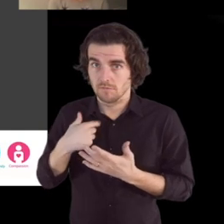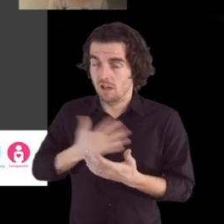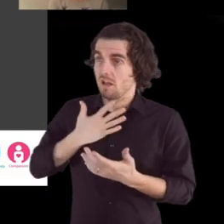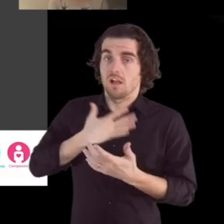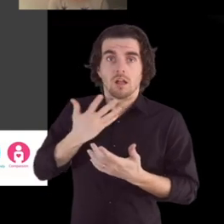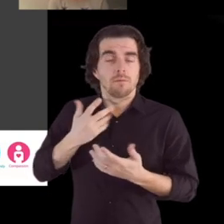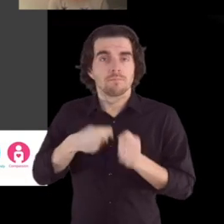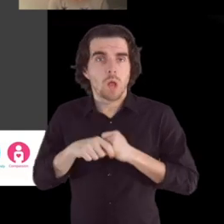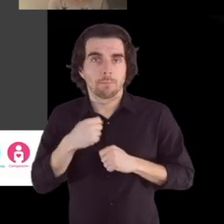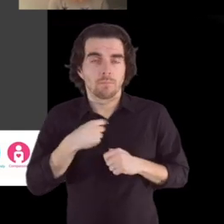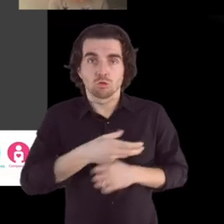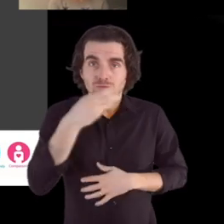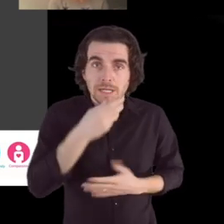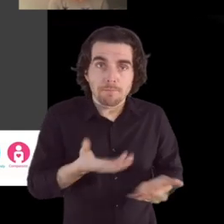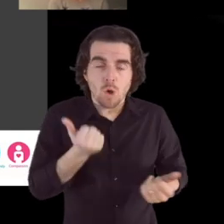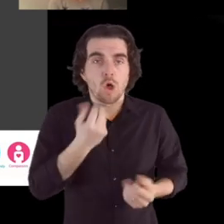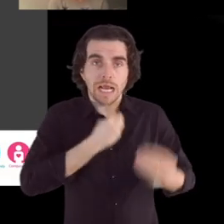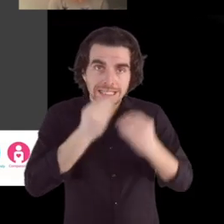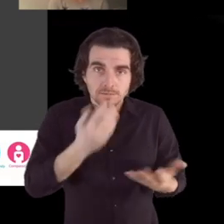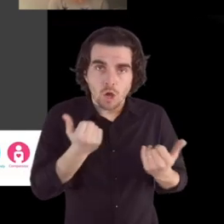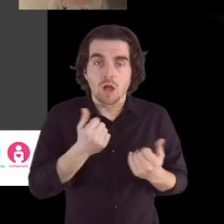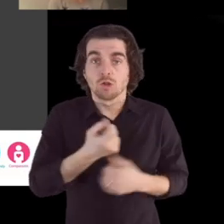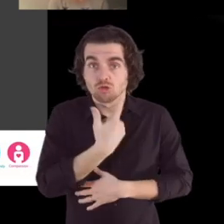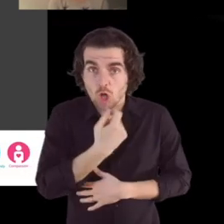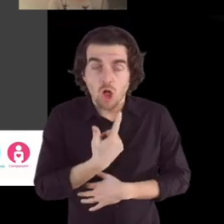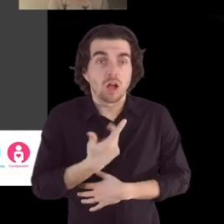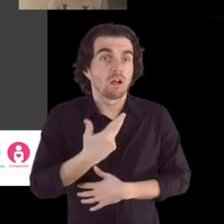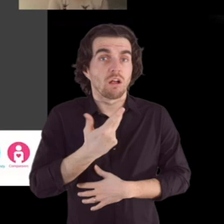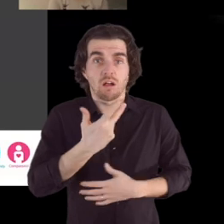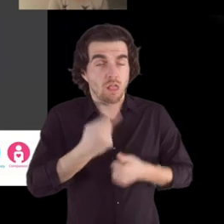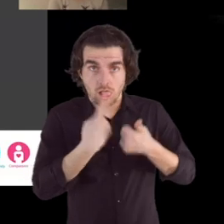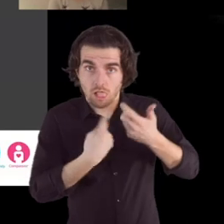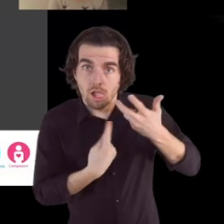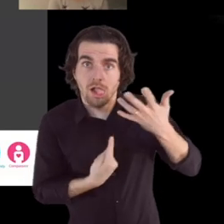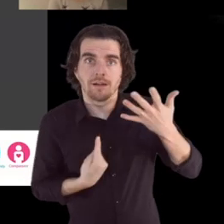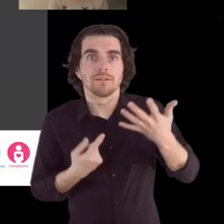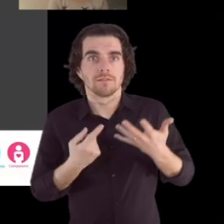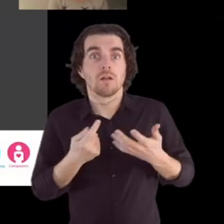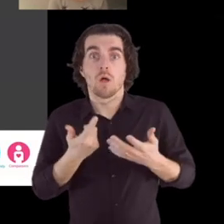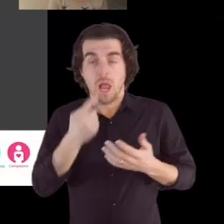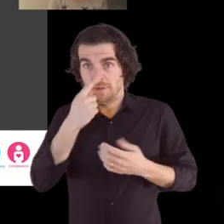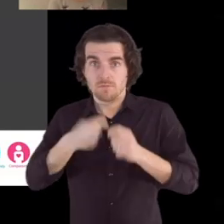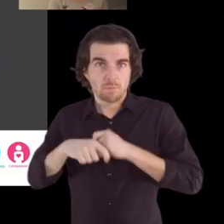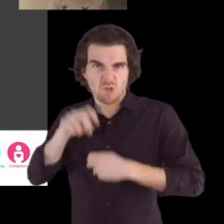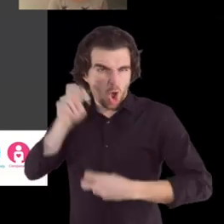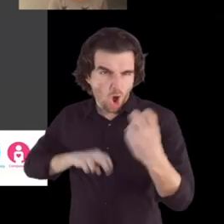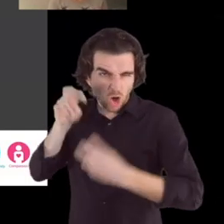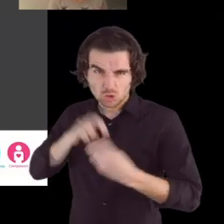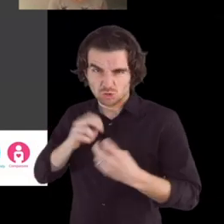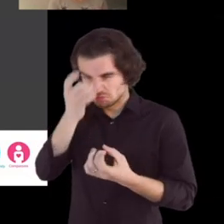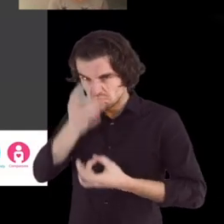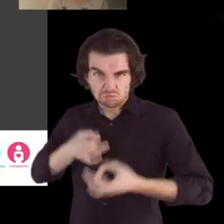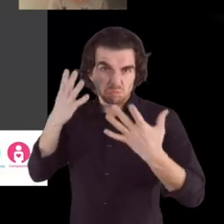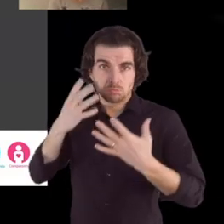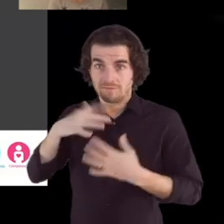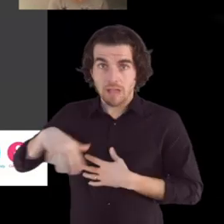behaviors like drinking more, eating more, using drugs, smoking more. You know, again, we can get a bit argumentative with people